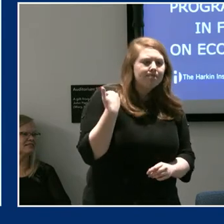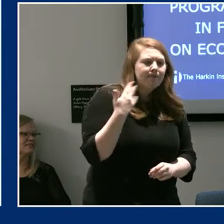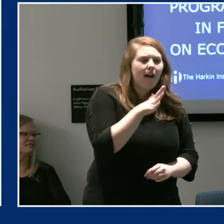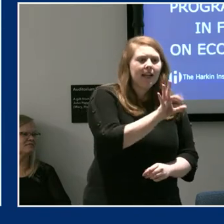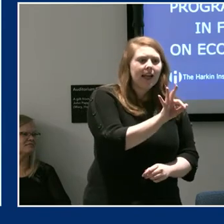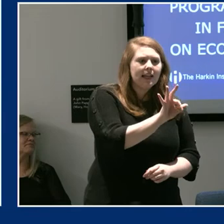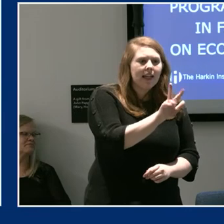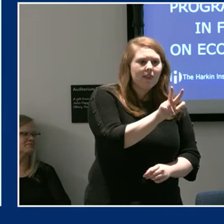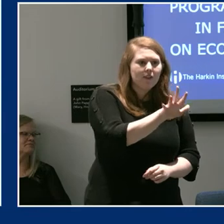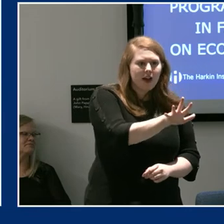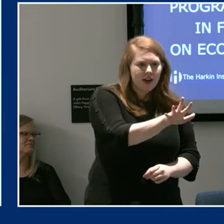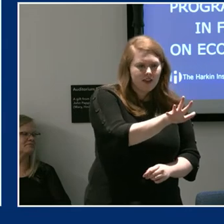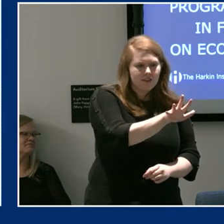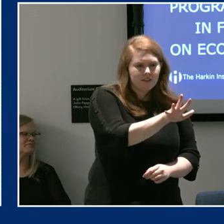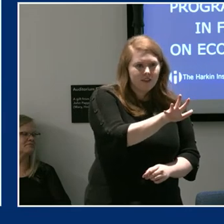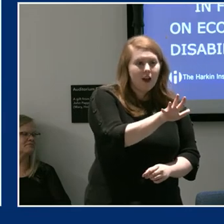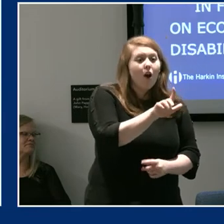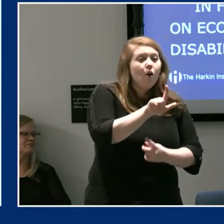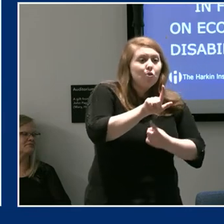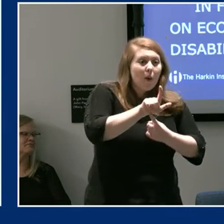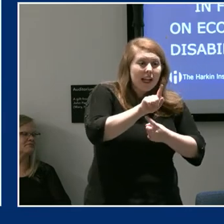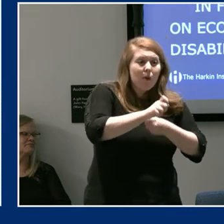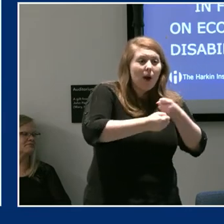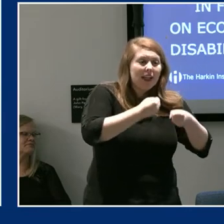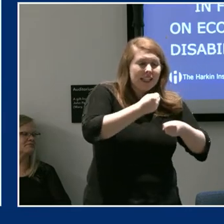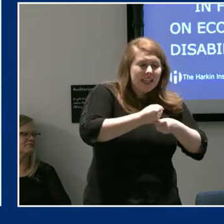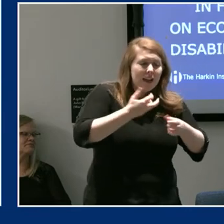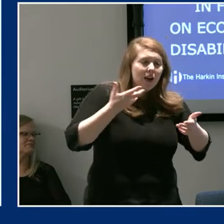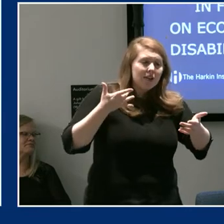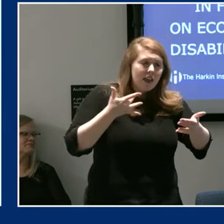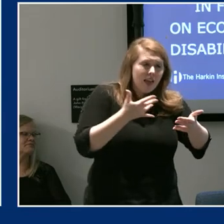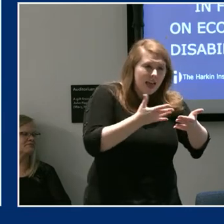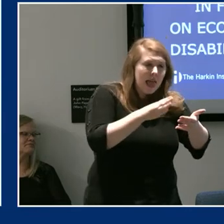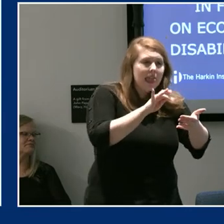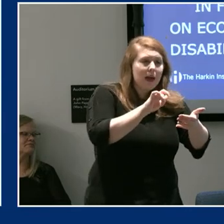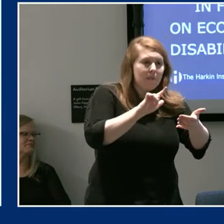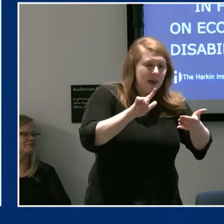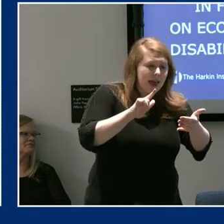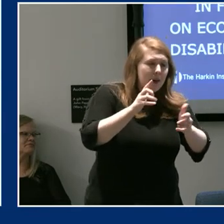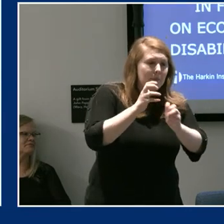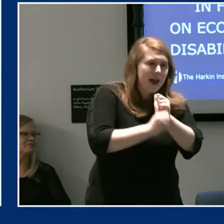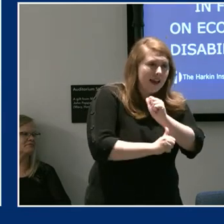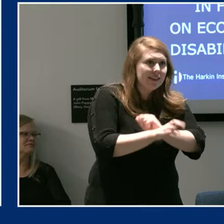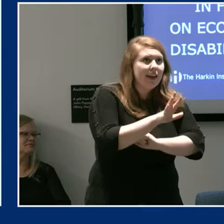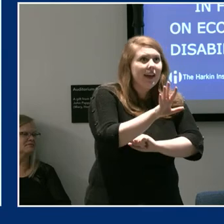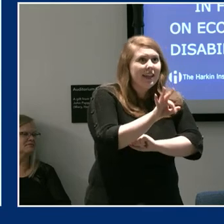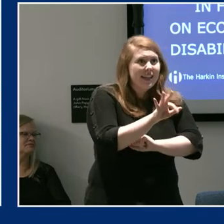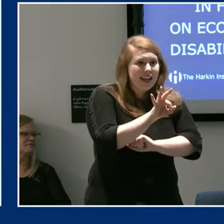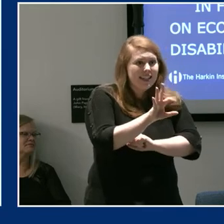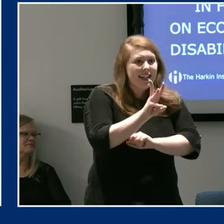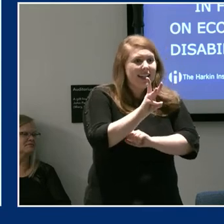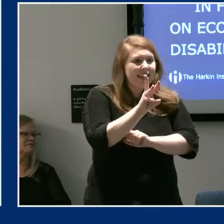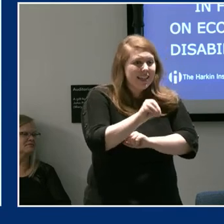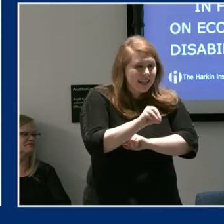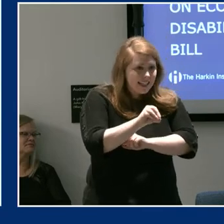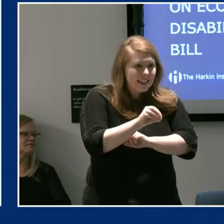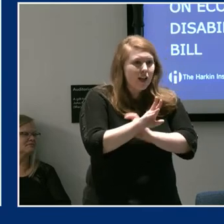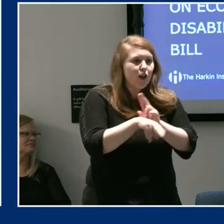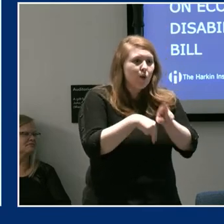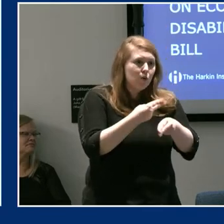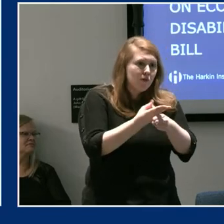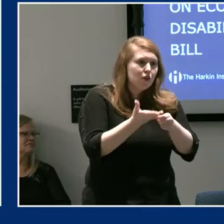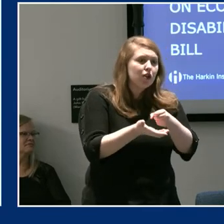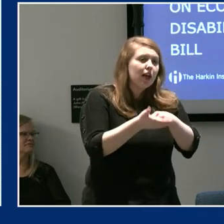1935. It took 21 years to get the bill through. 1960, universality, covering